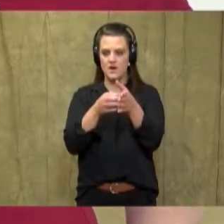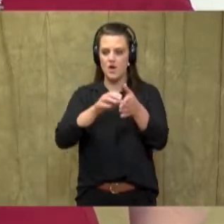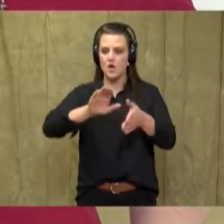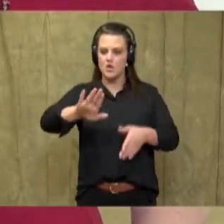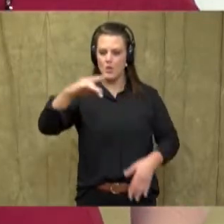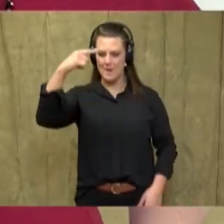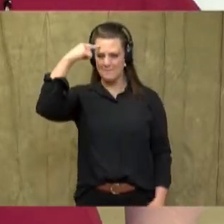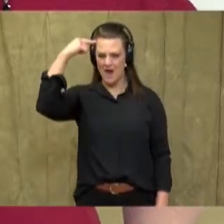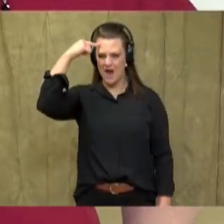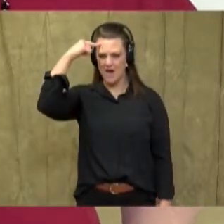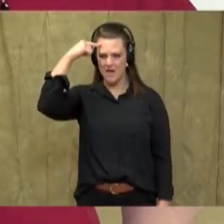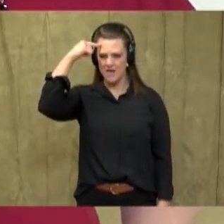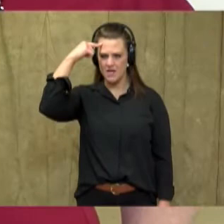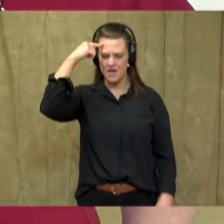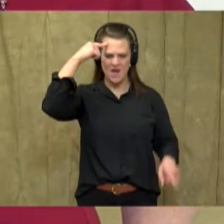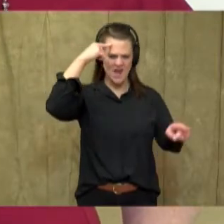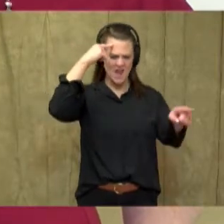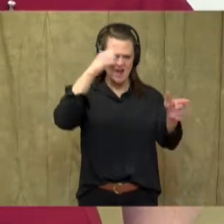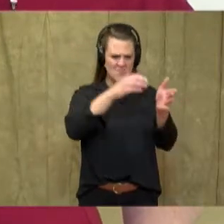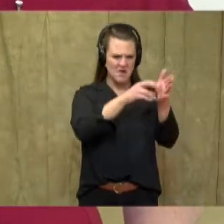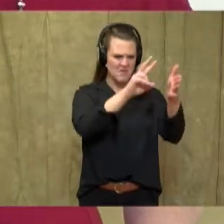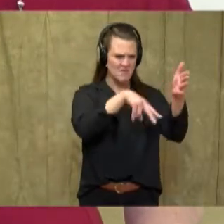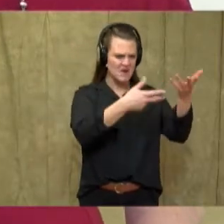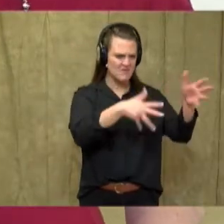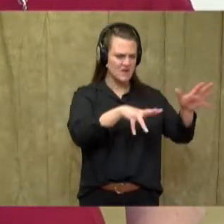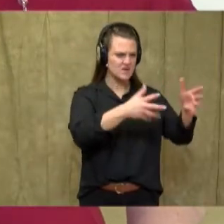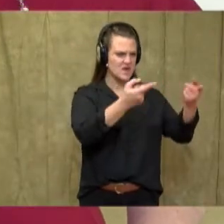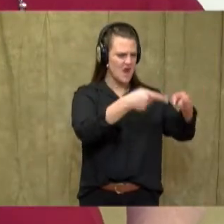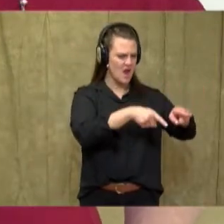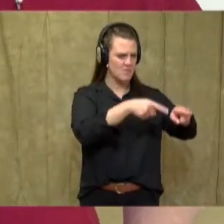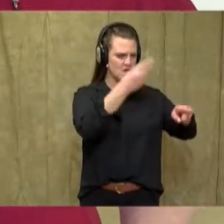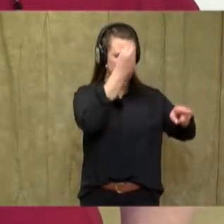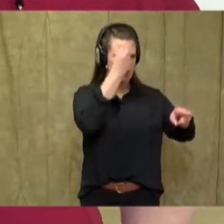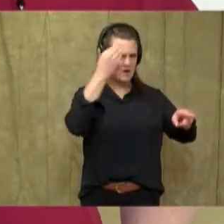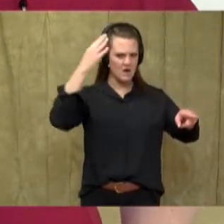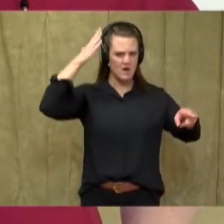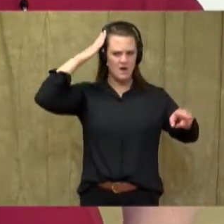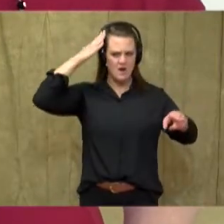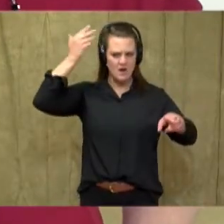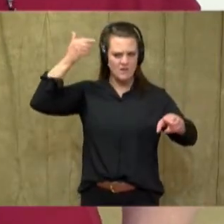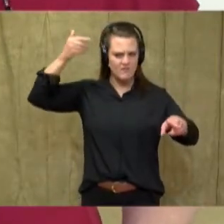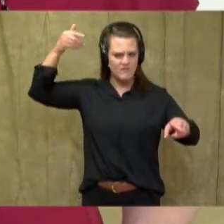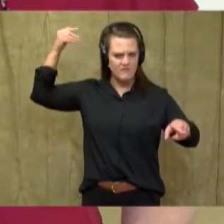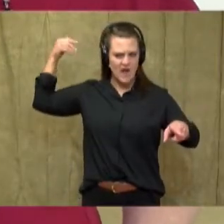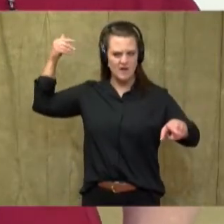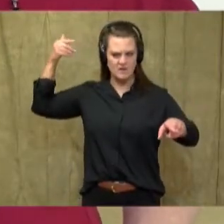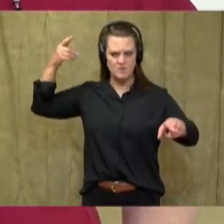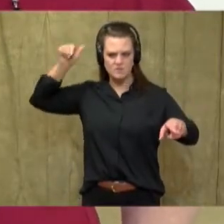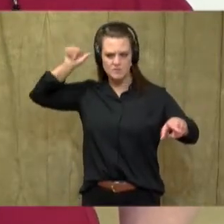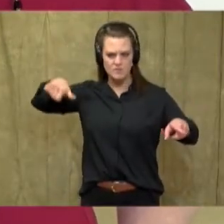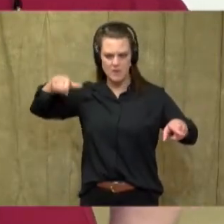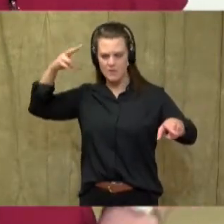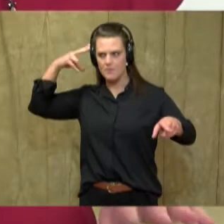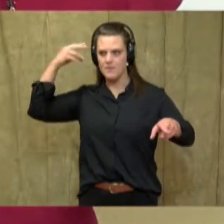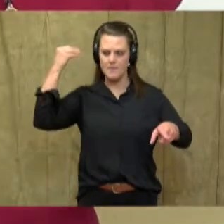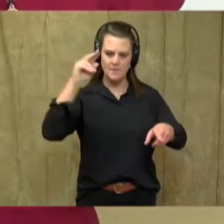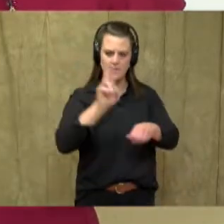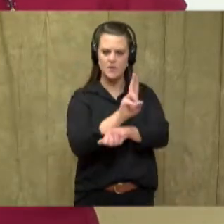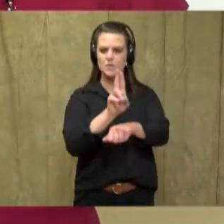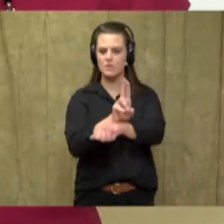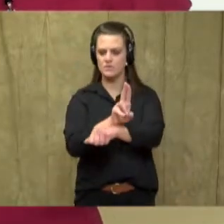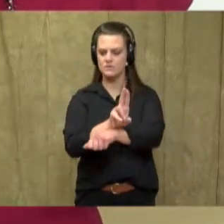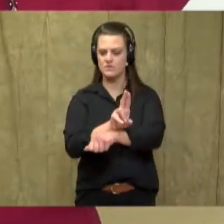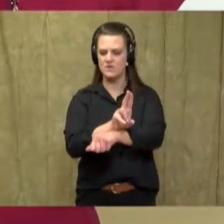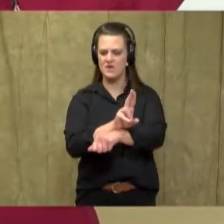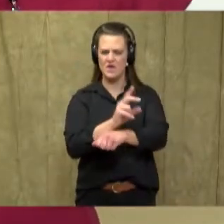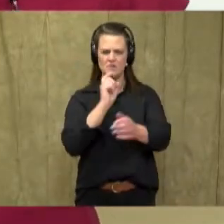mind what happened or what took place. We also can see within the directions that it's social